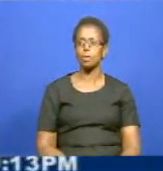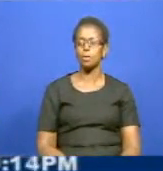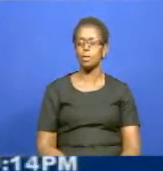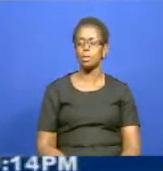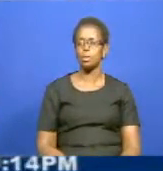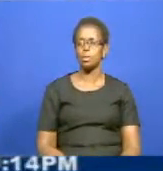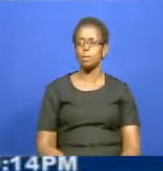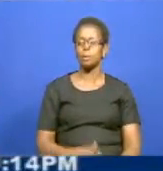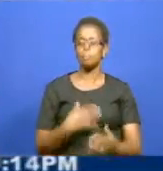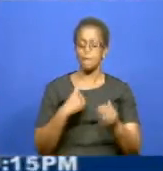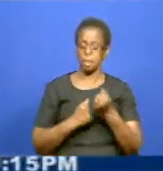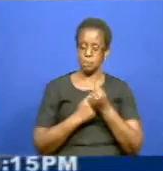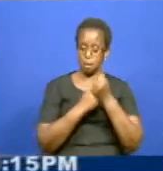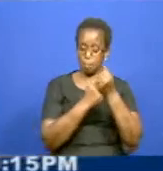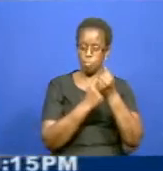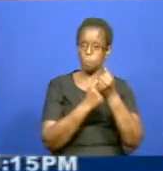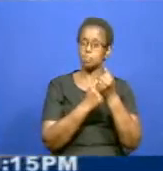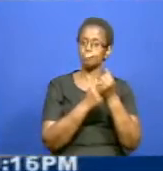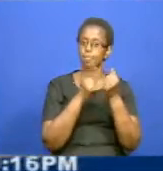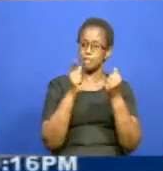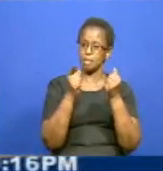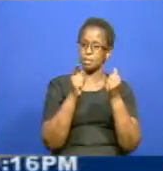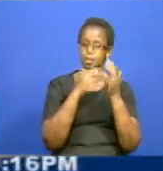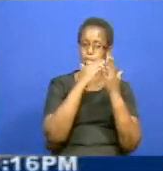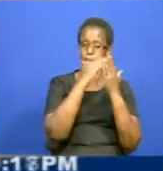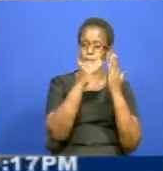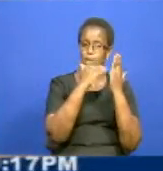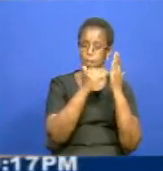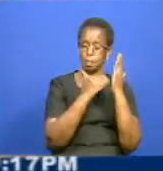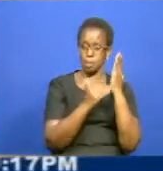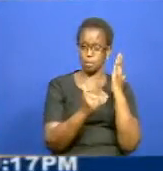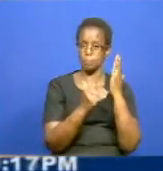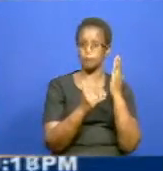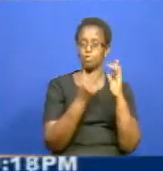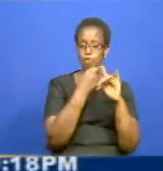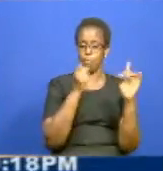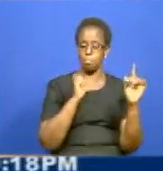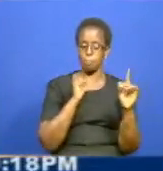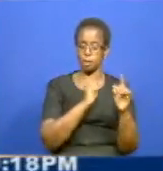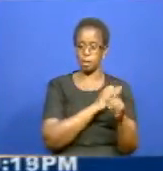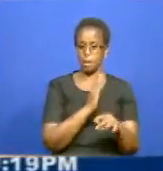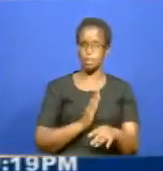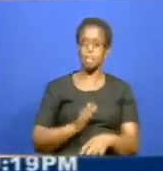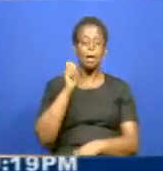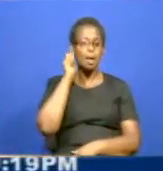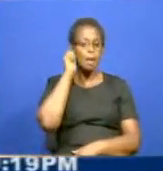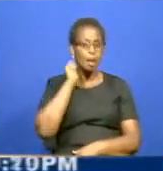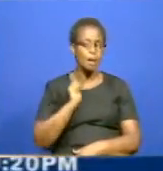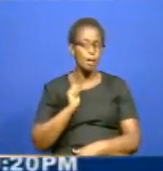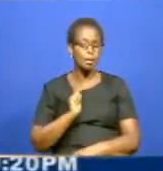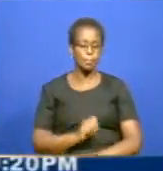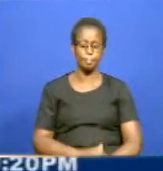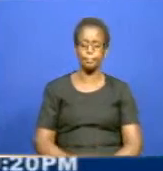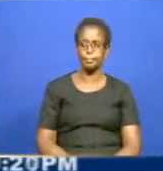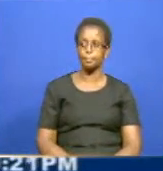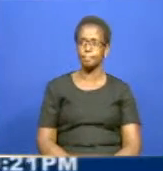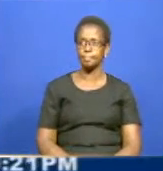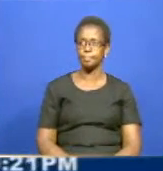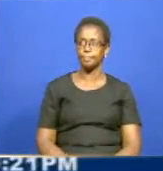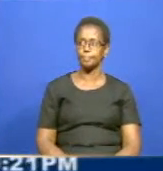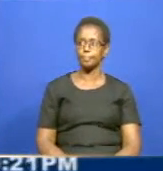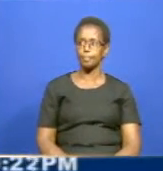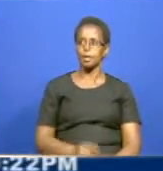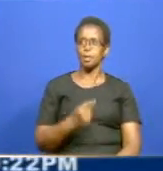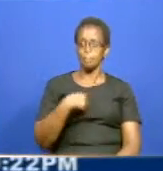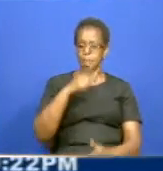statement by the distinguished senator from Nandi. Mr. Speaker, sir, I want to believe that actually what is